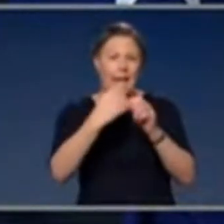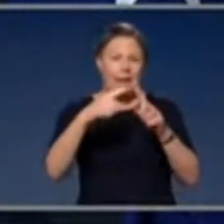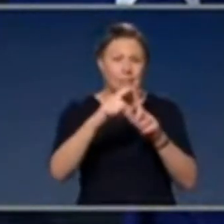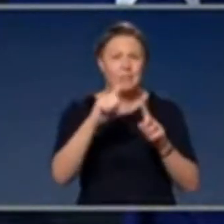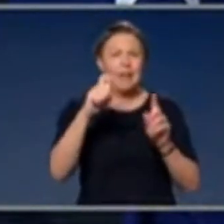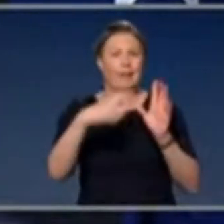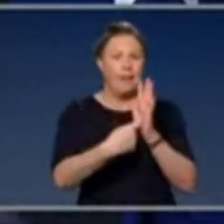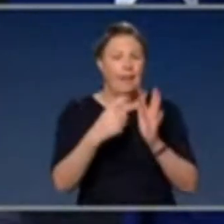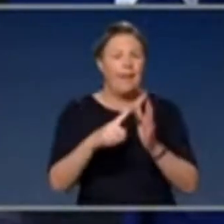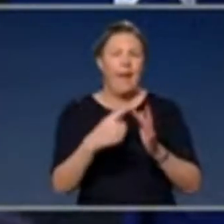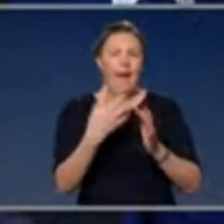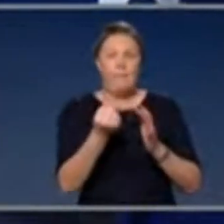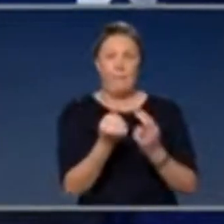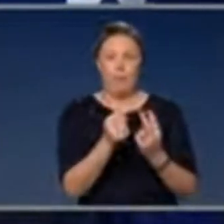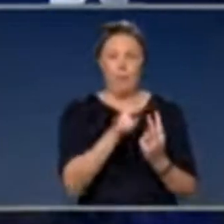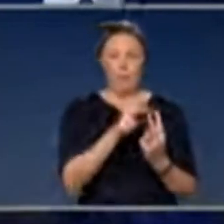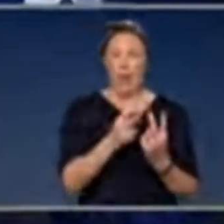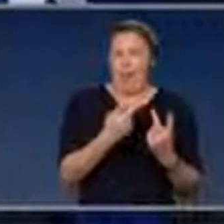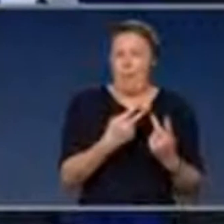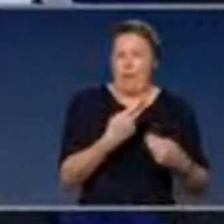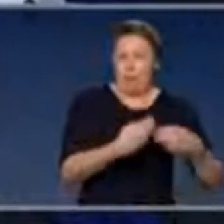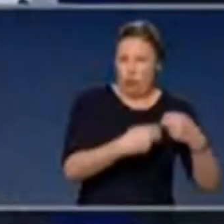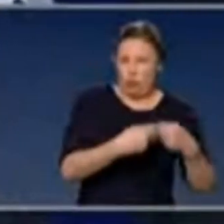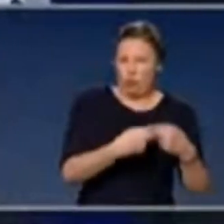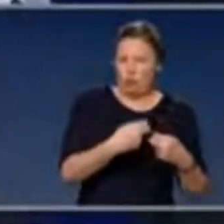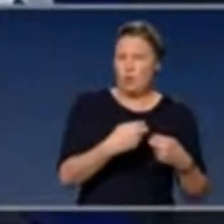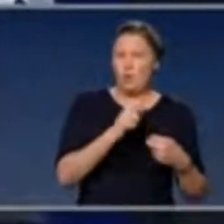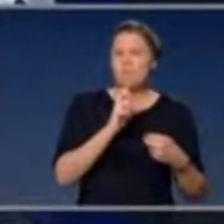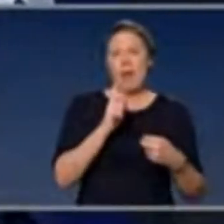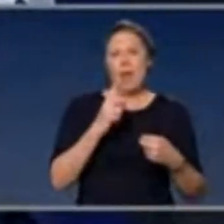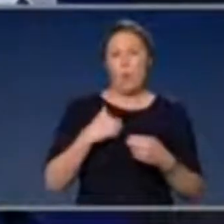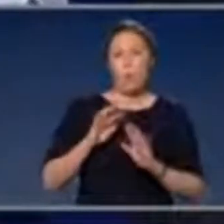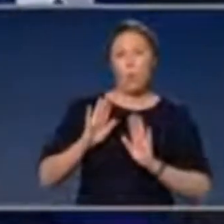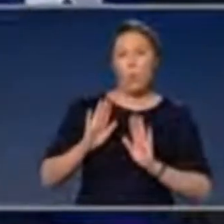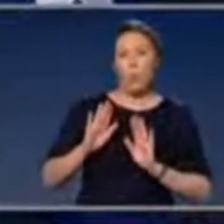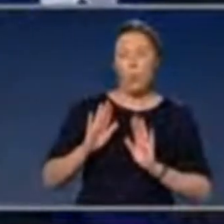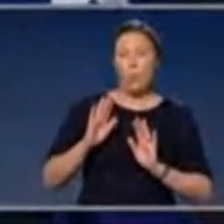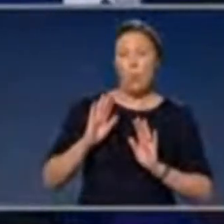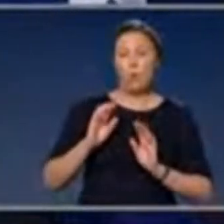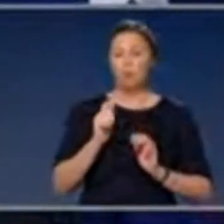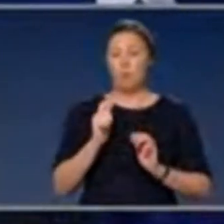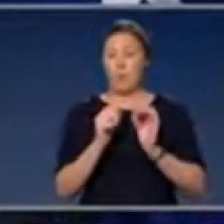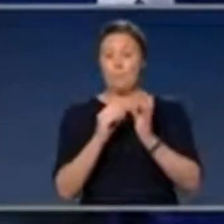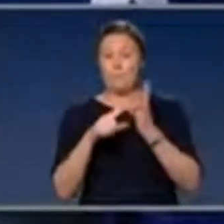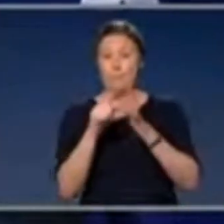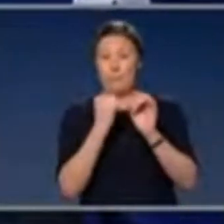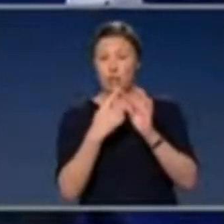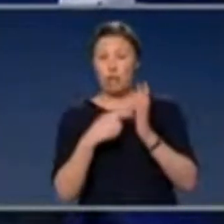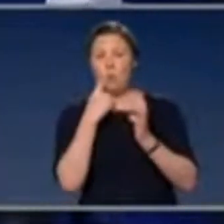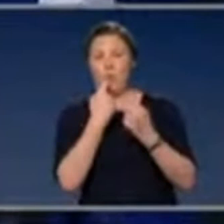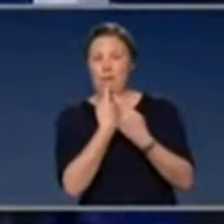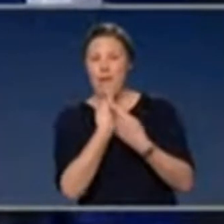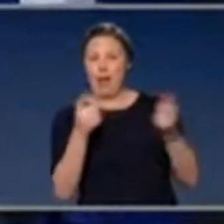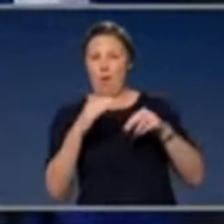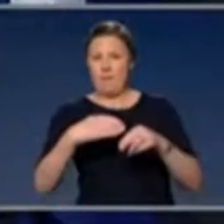be addressing further in the budget, but obviously, ultimately, when the Royal Commission makes its report next year and in the budget that follows that.